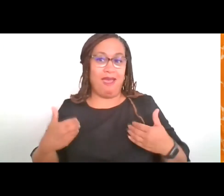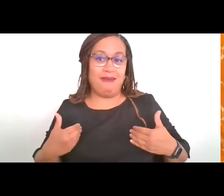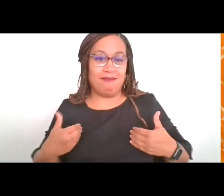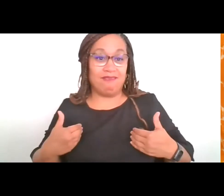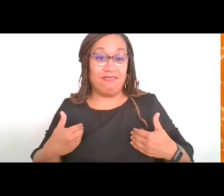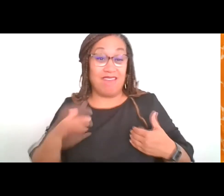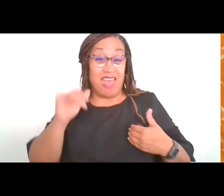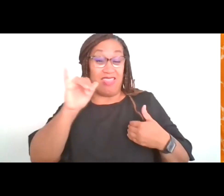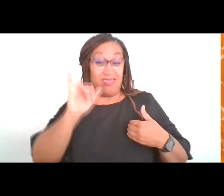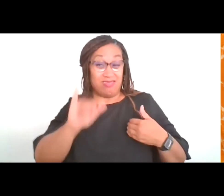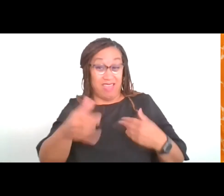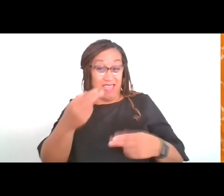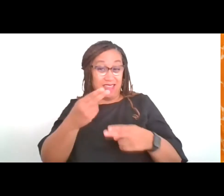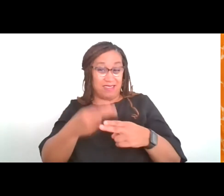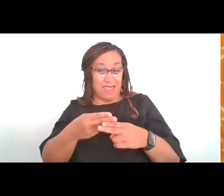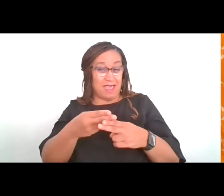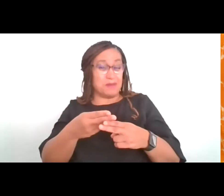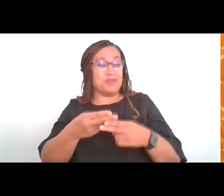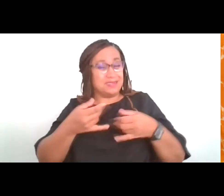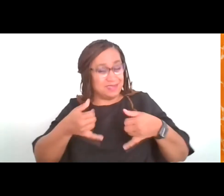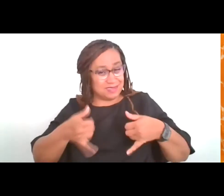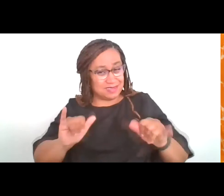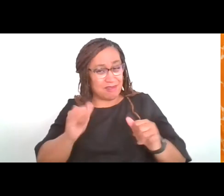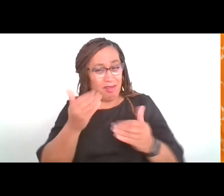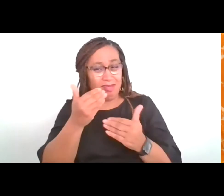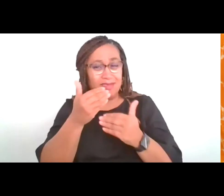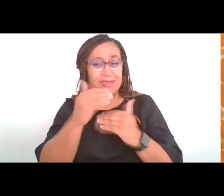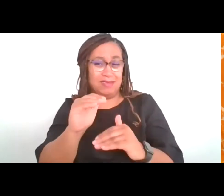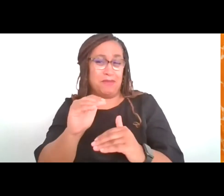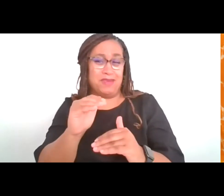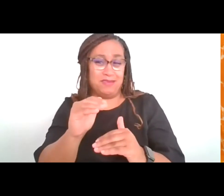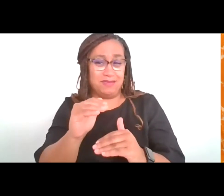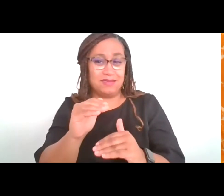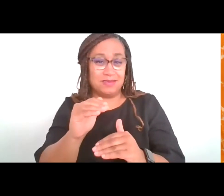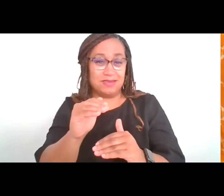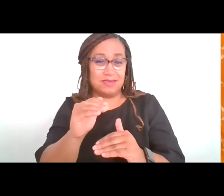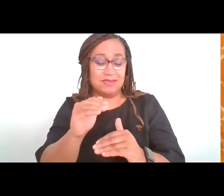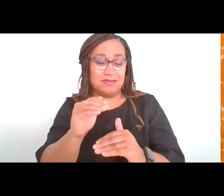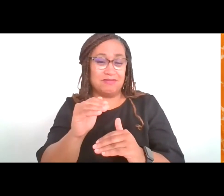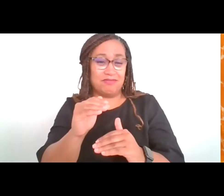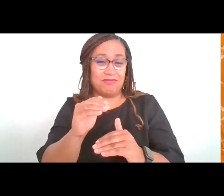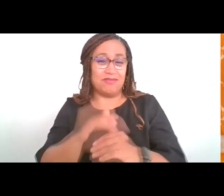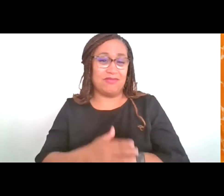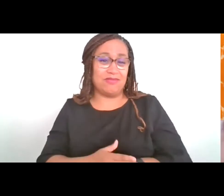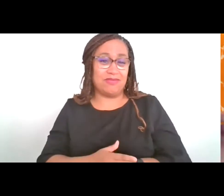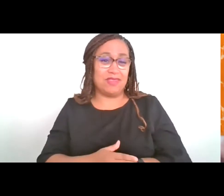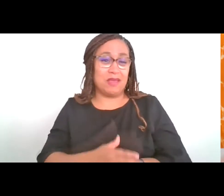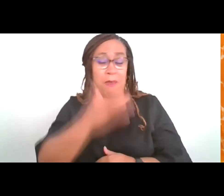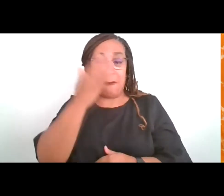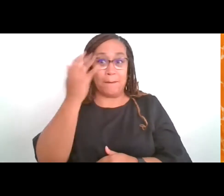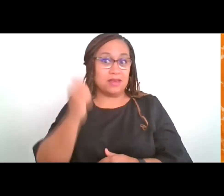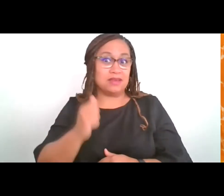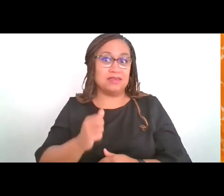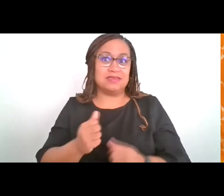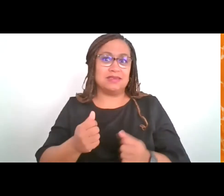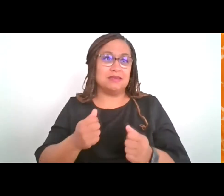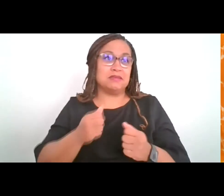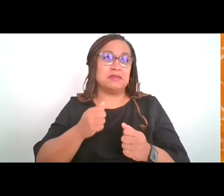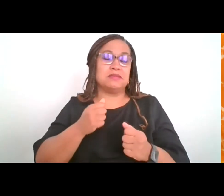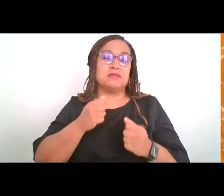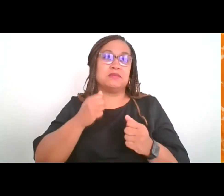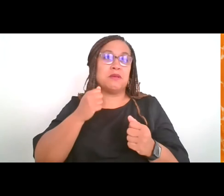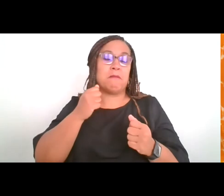that limit is a limit, that name is a limitation. Because it's so much greater than anything we could